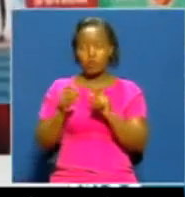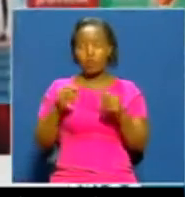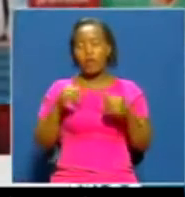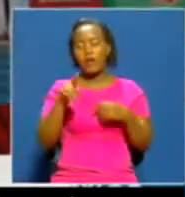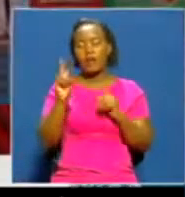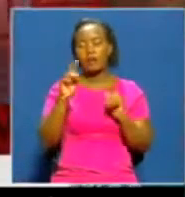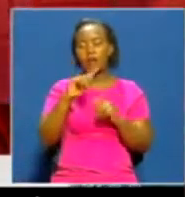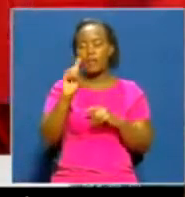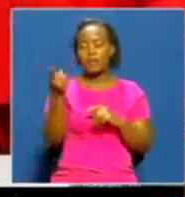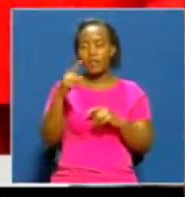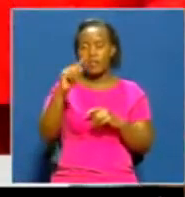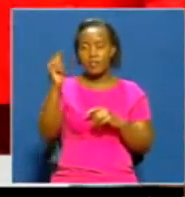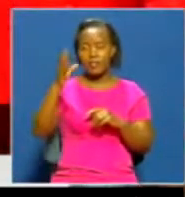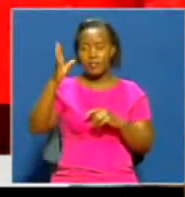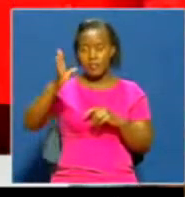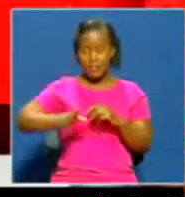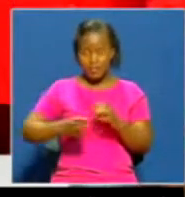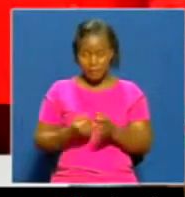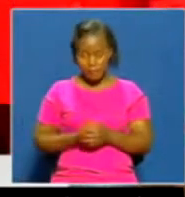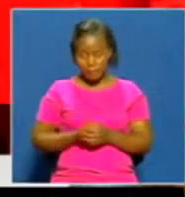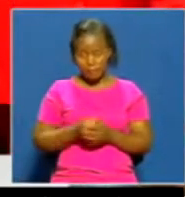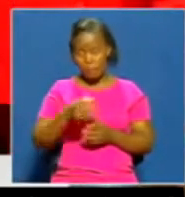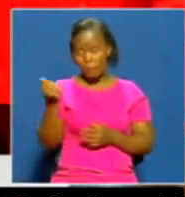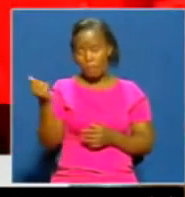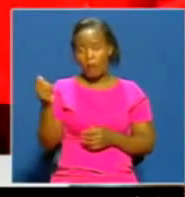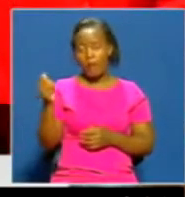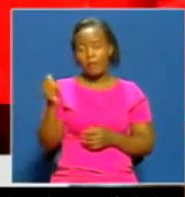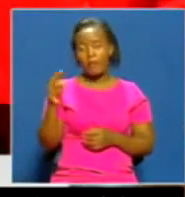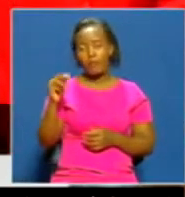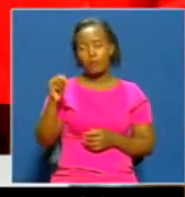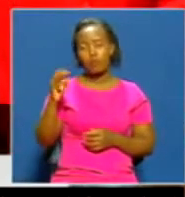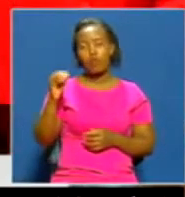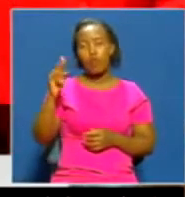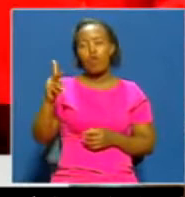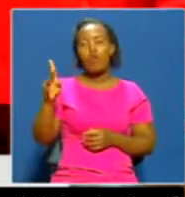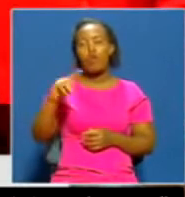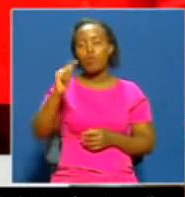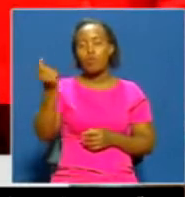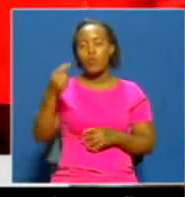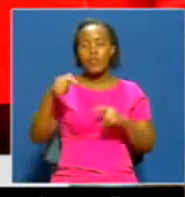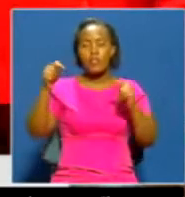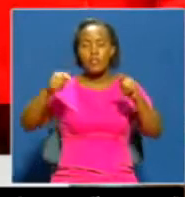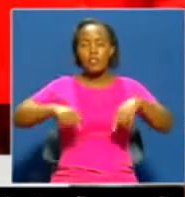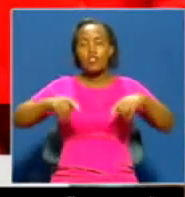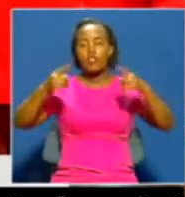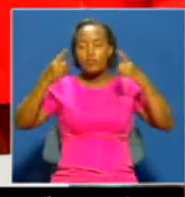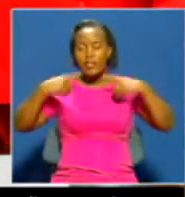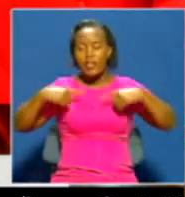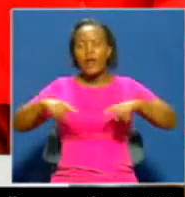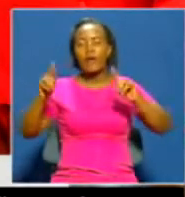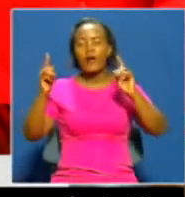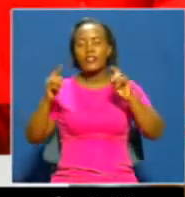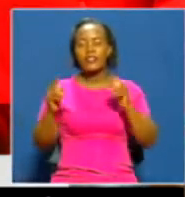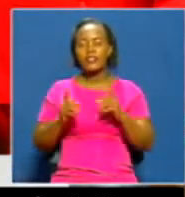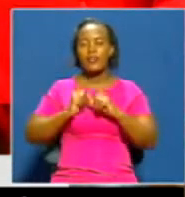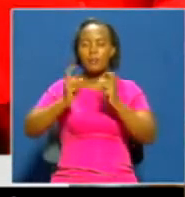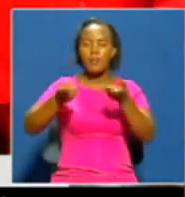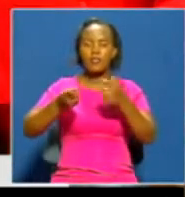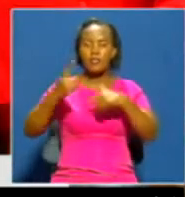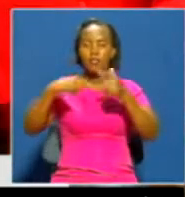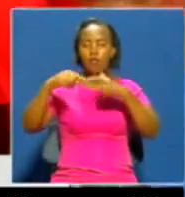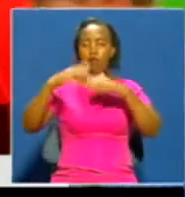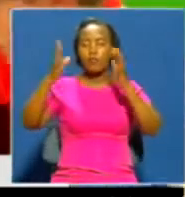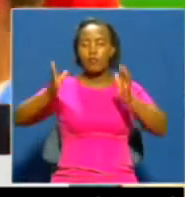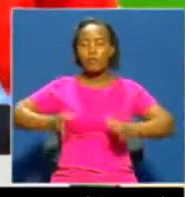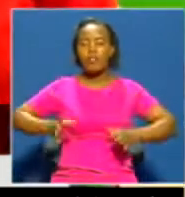win that title. Elsewhere, NOC Kenya has today announced awarded prizes to the winners of the Olympic Day essay